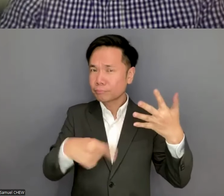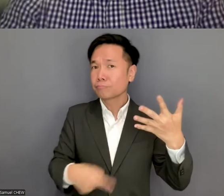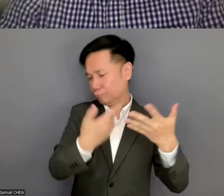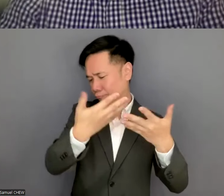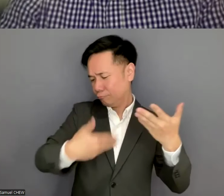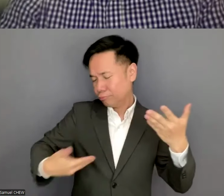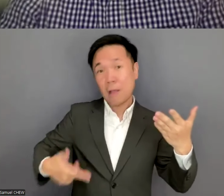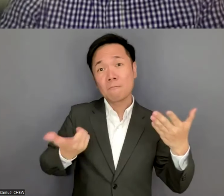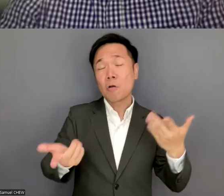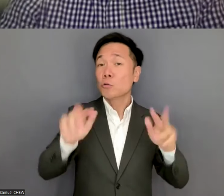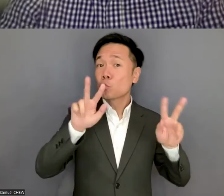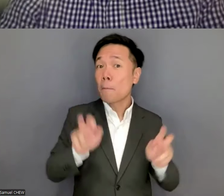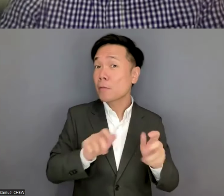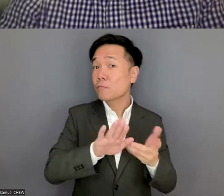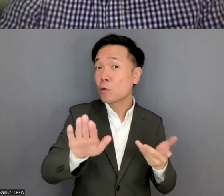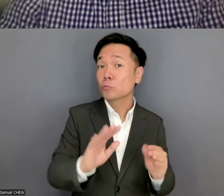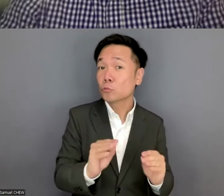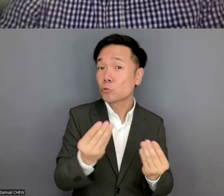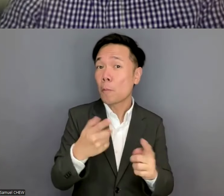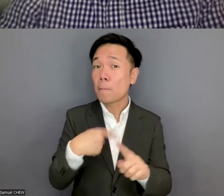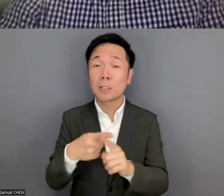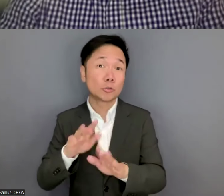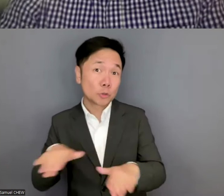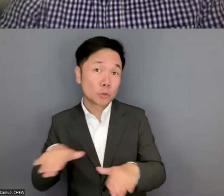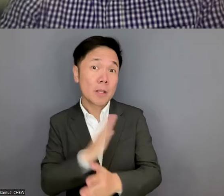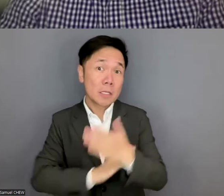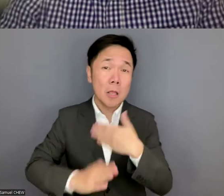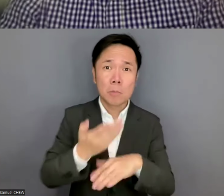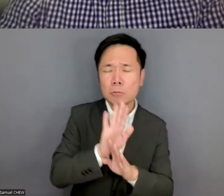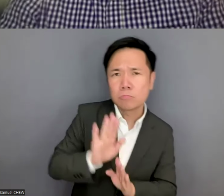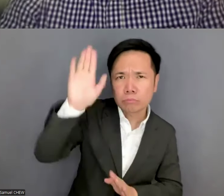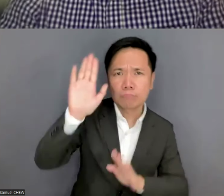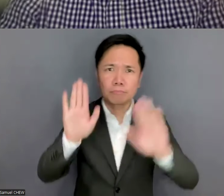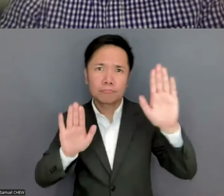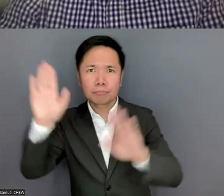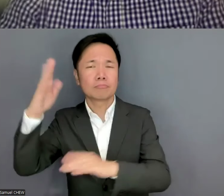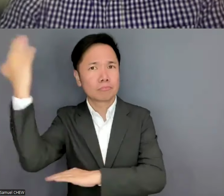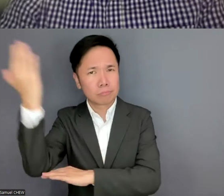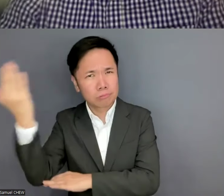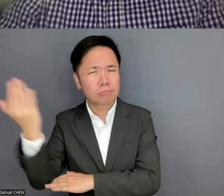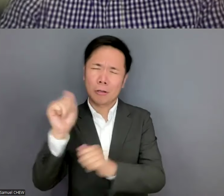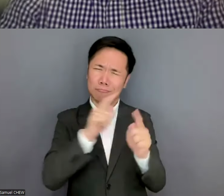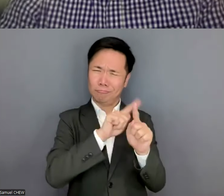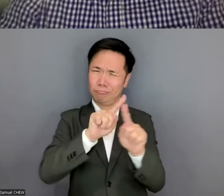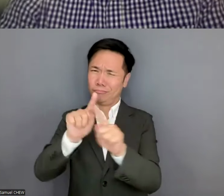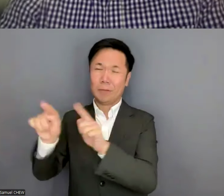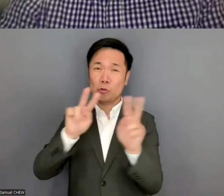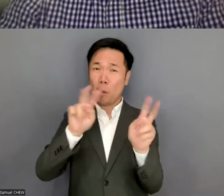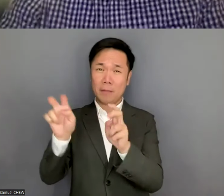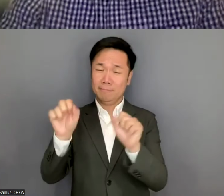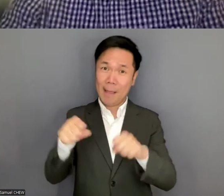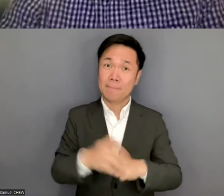disabilities can talk about and yeah, need to talk about and to be listened to. So thank you very much. I will put